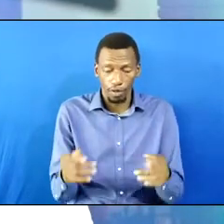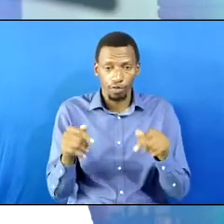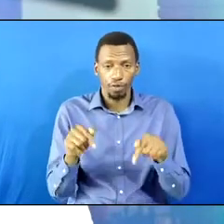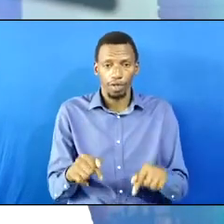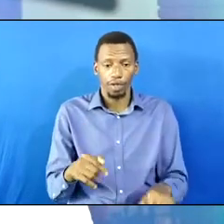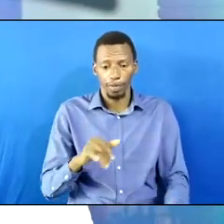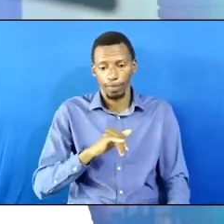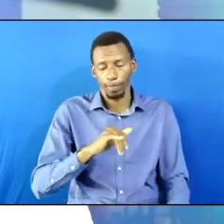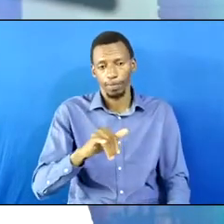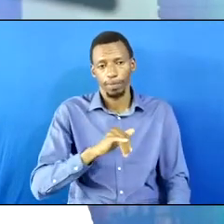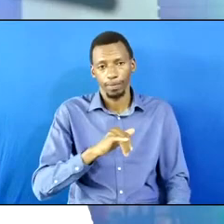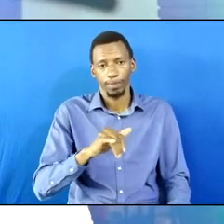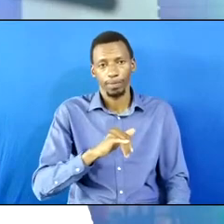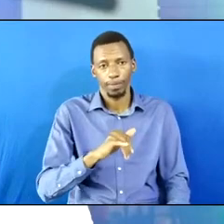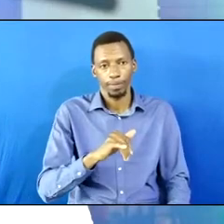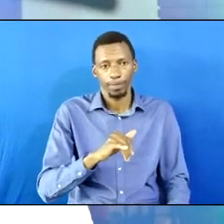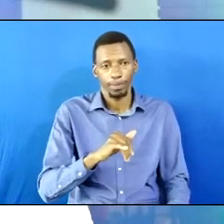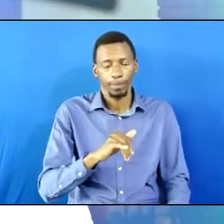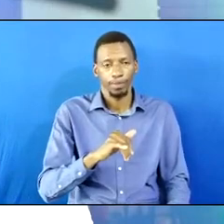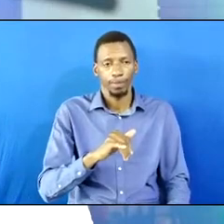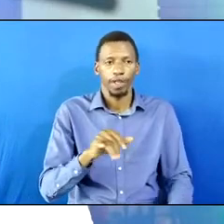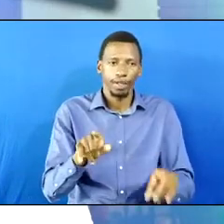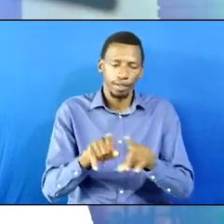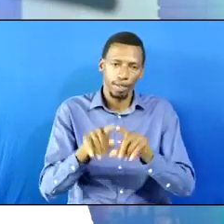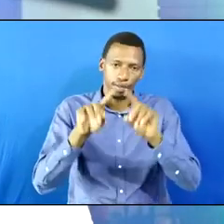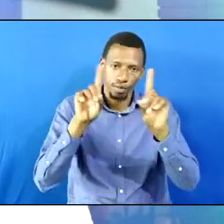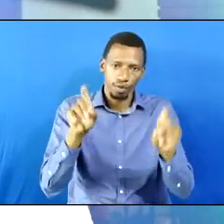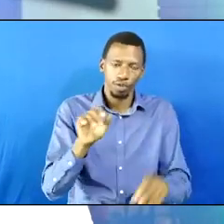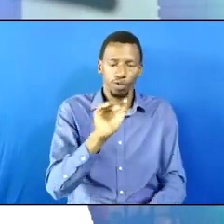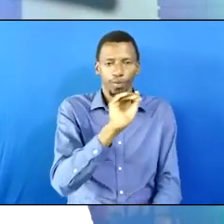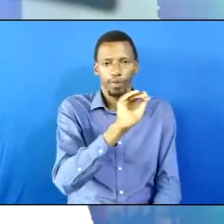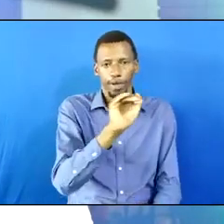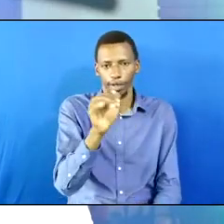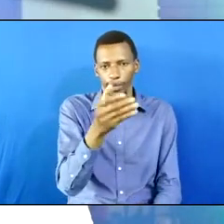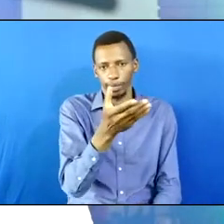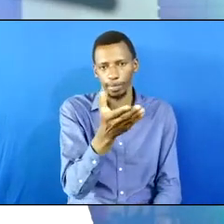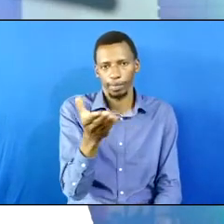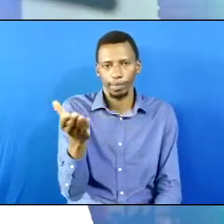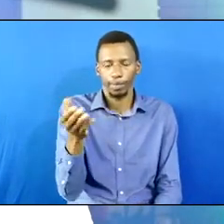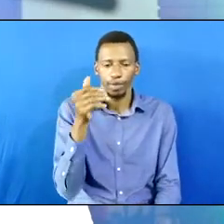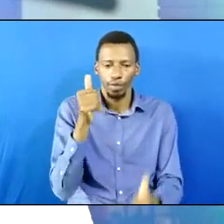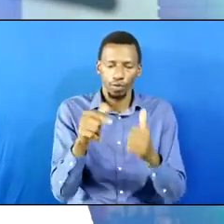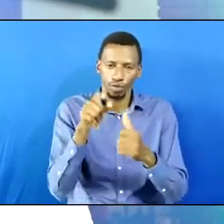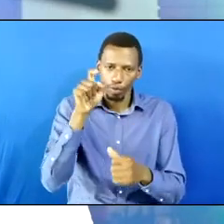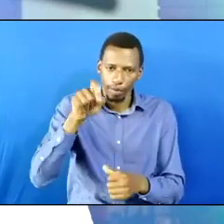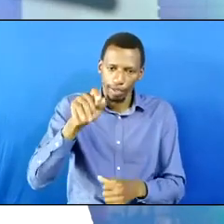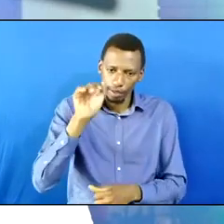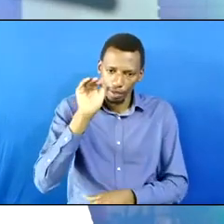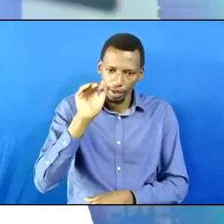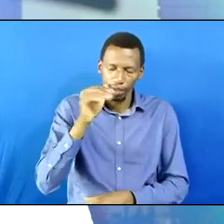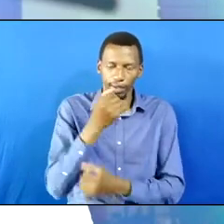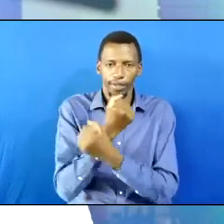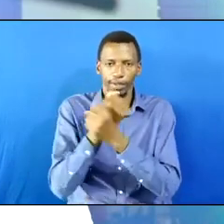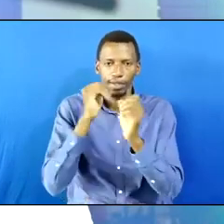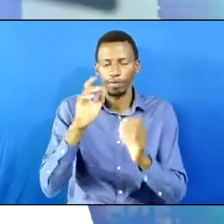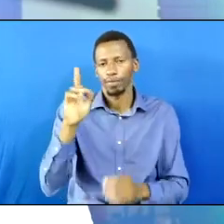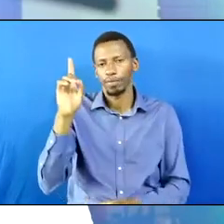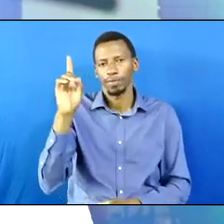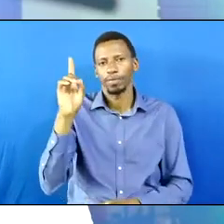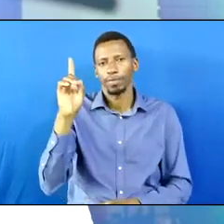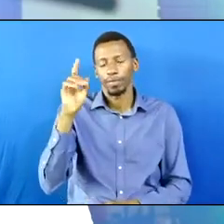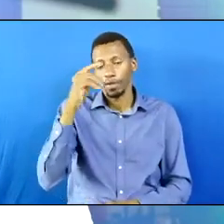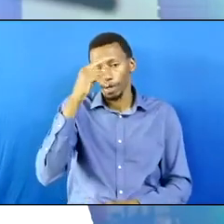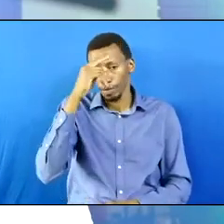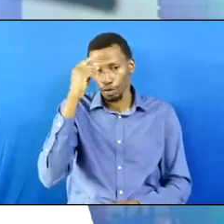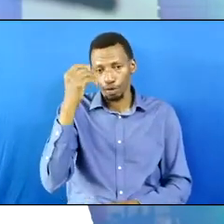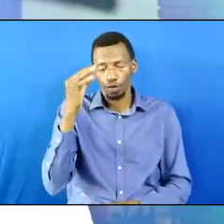you. And the same question is coming to us, and which we have to ask our Savior because of the